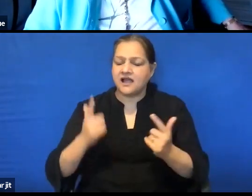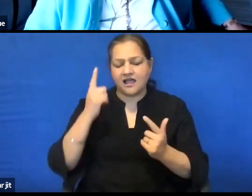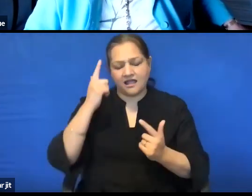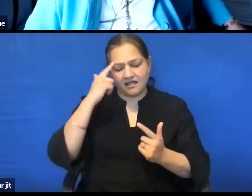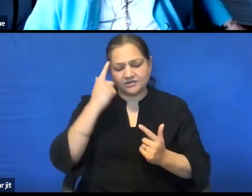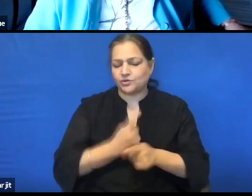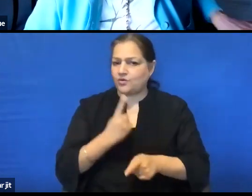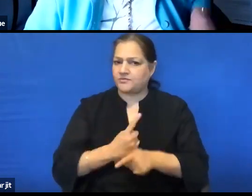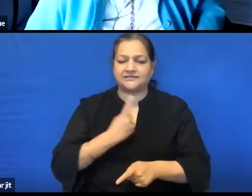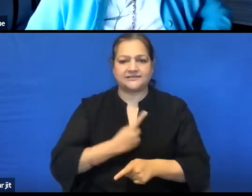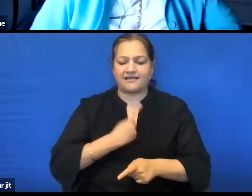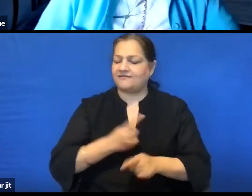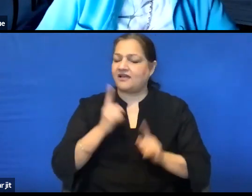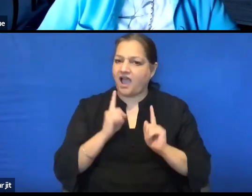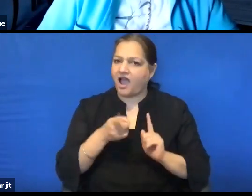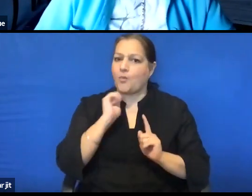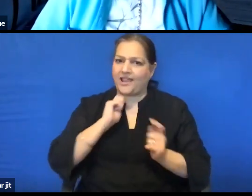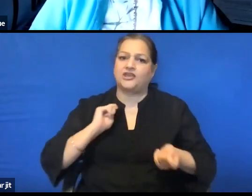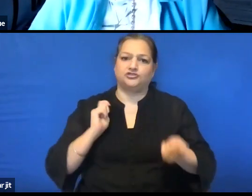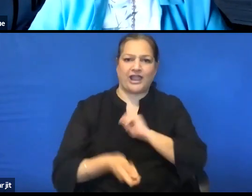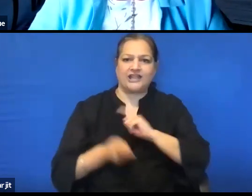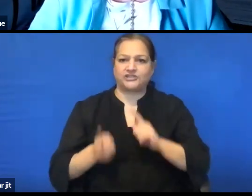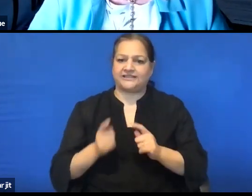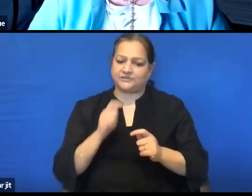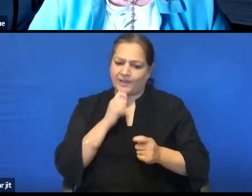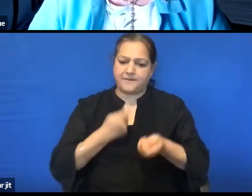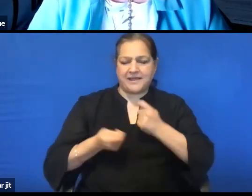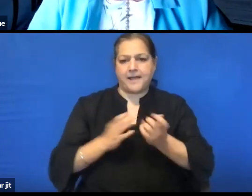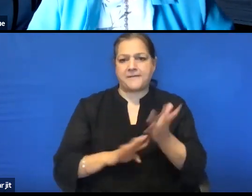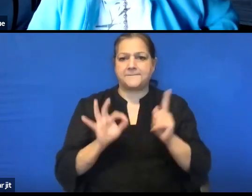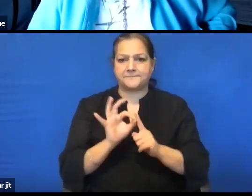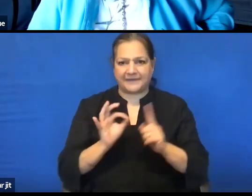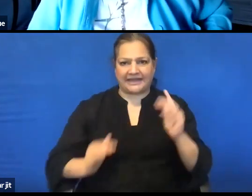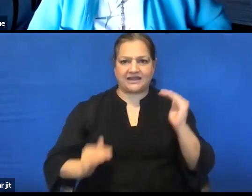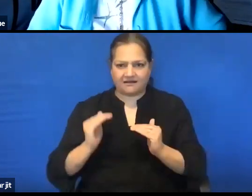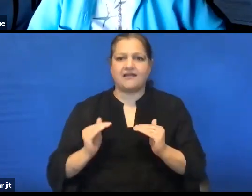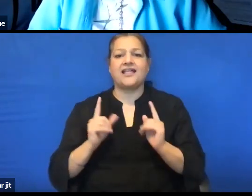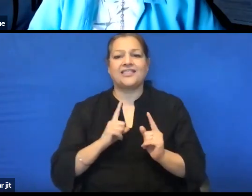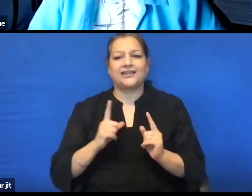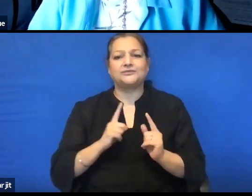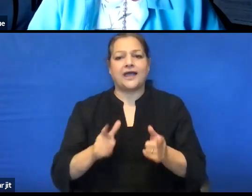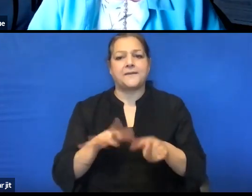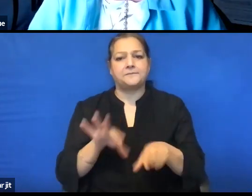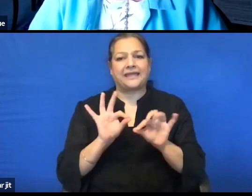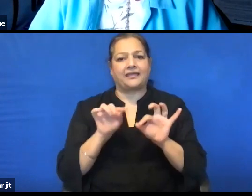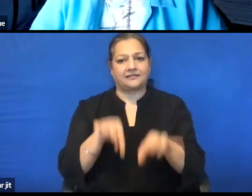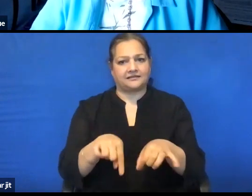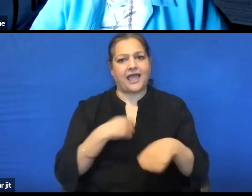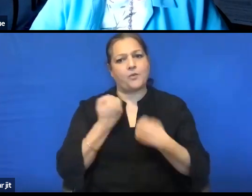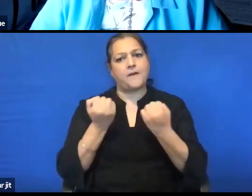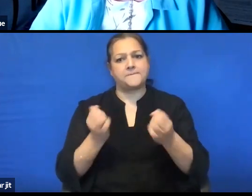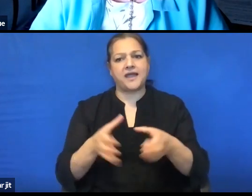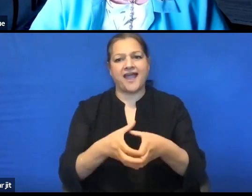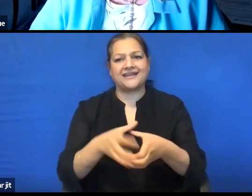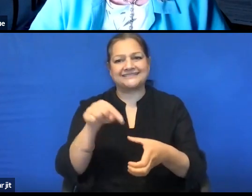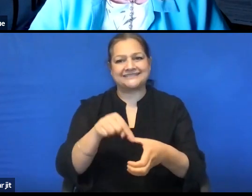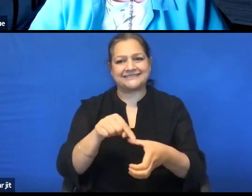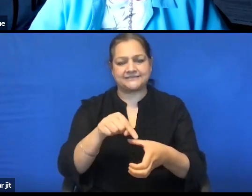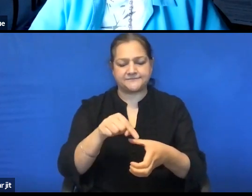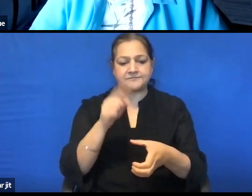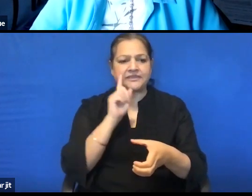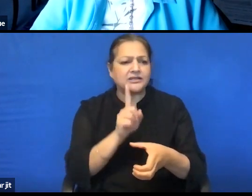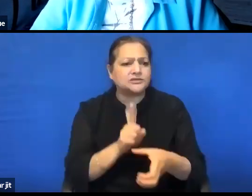this. I'm going to become an MP. And it was at that point that I picked our party. And I saw our values.